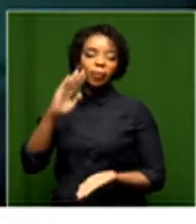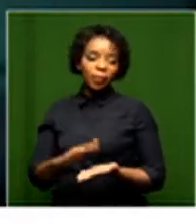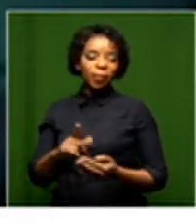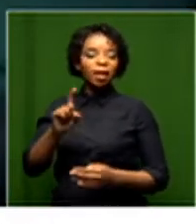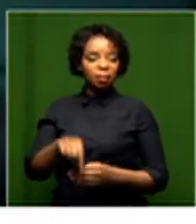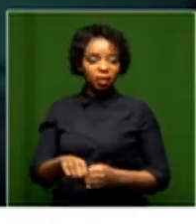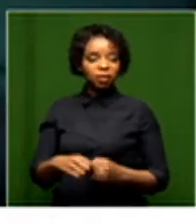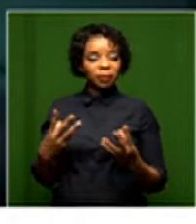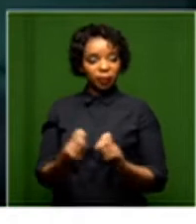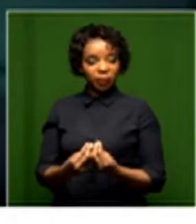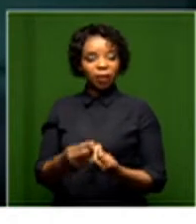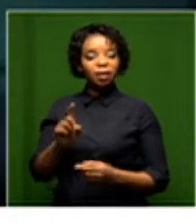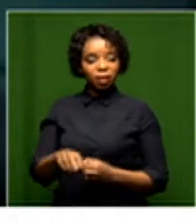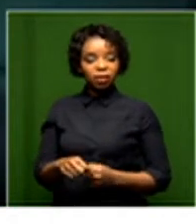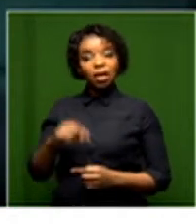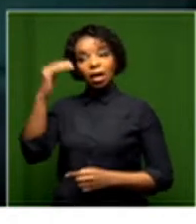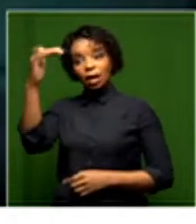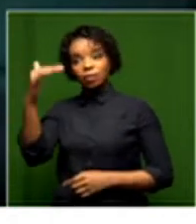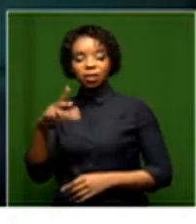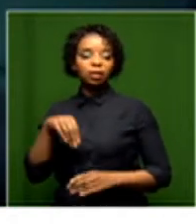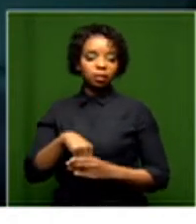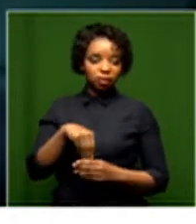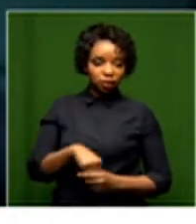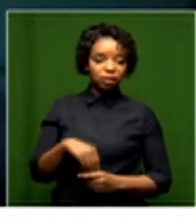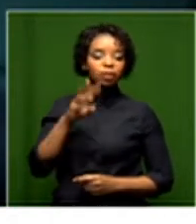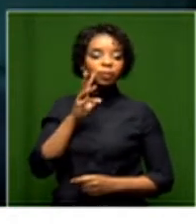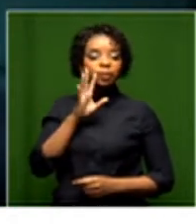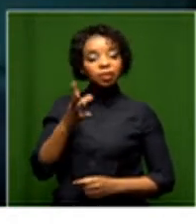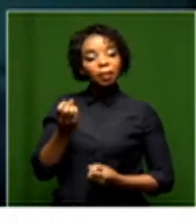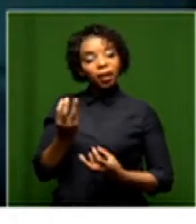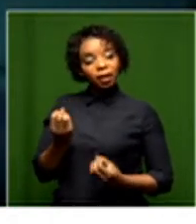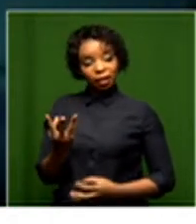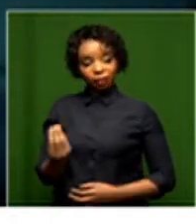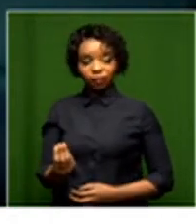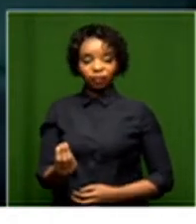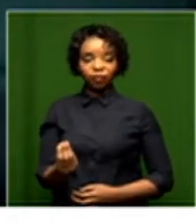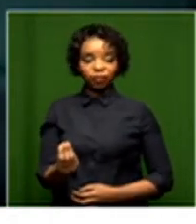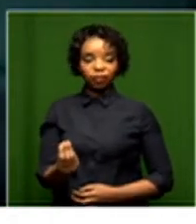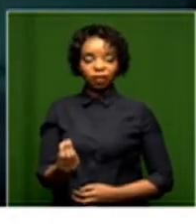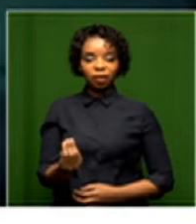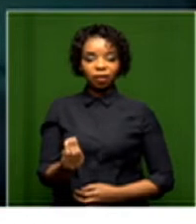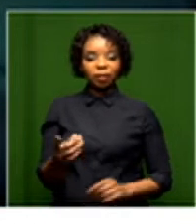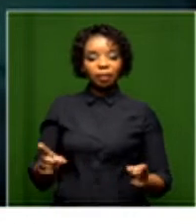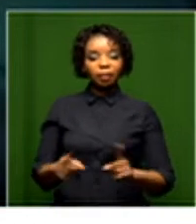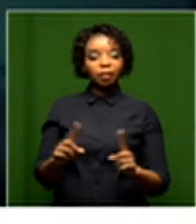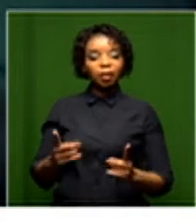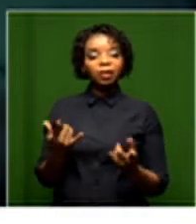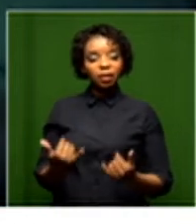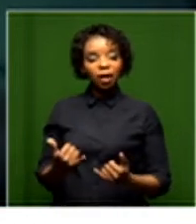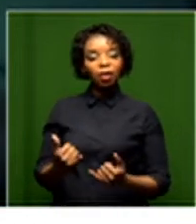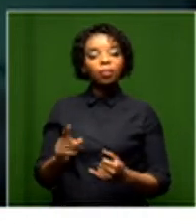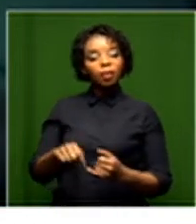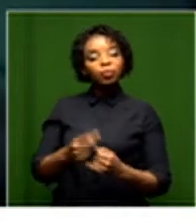becoming incredibly scarce, so indigenous plants are much lighter than exotic plants. So please go ahead, plant your